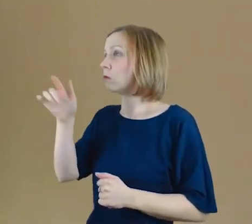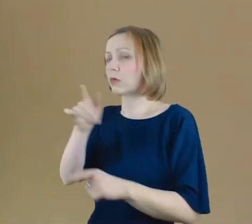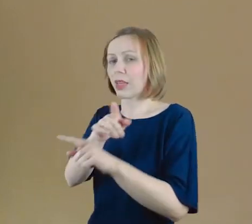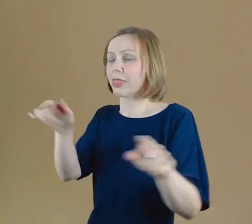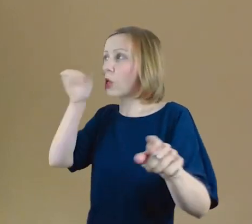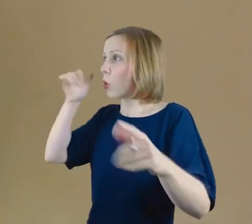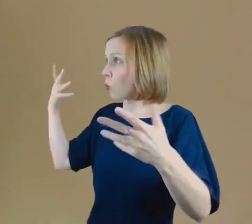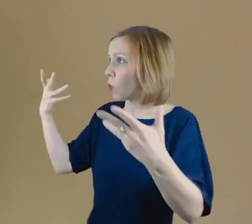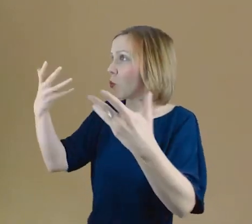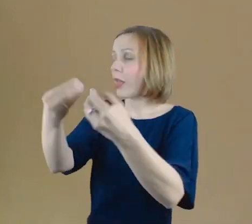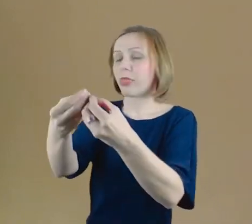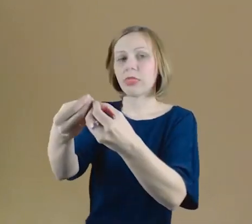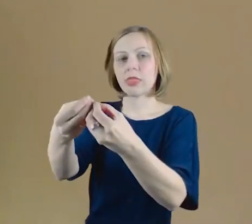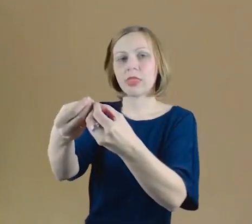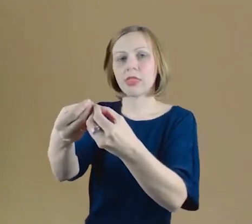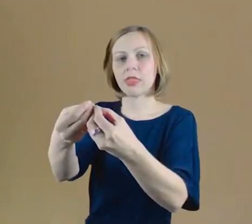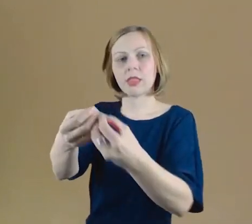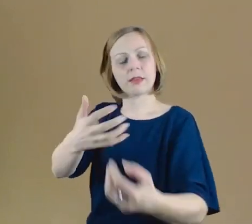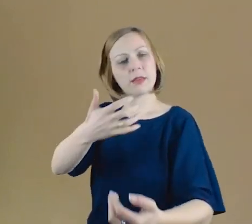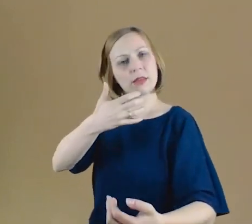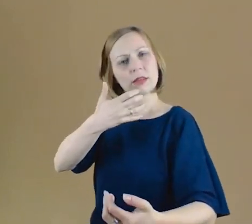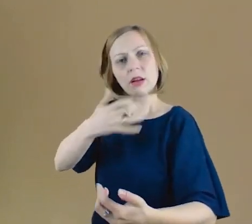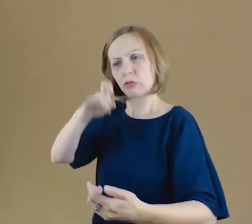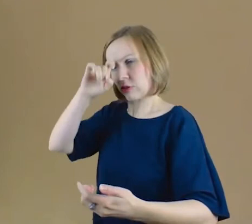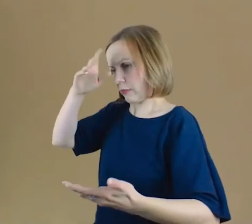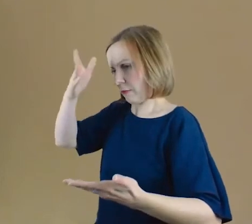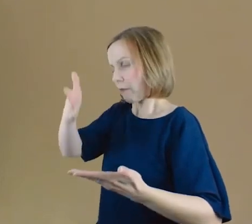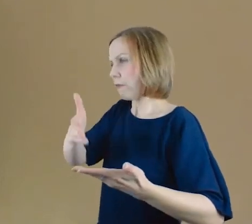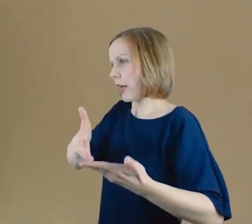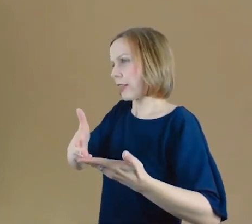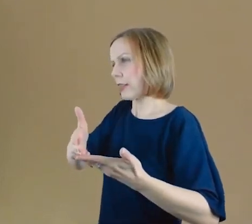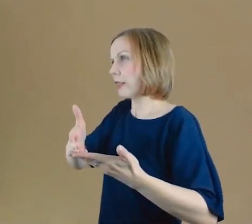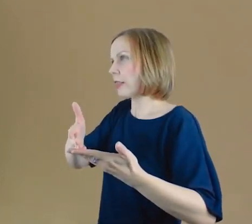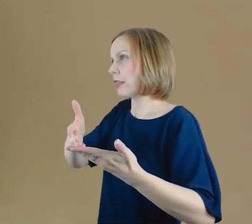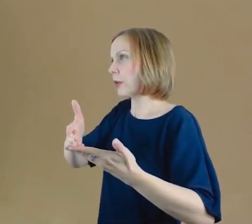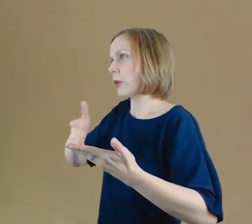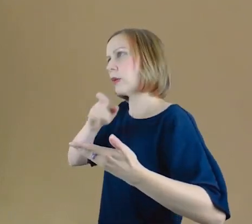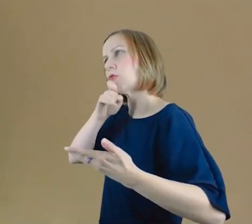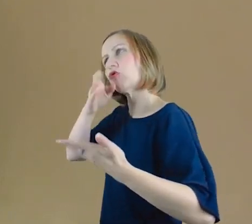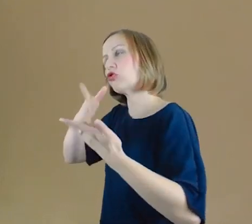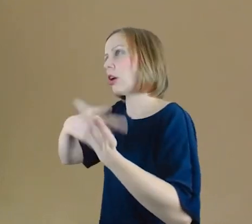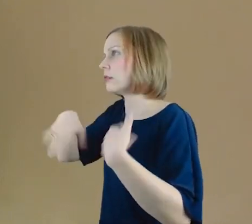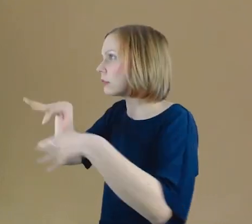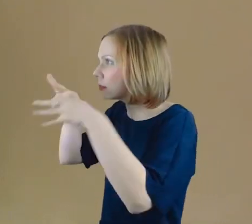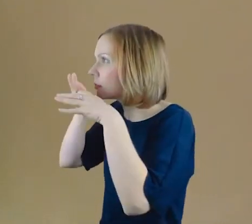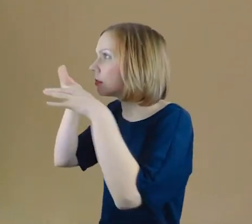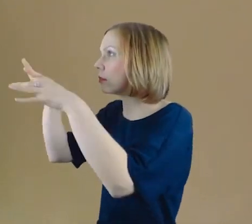them and give them the courage and faith to trust in you. We remember before